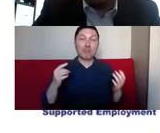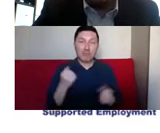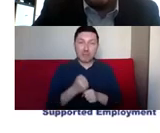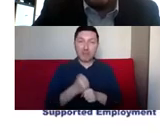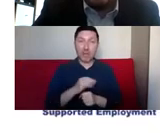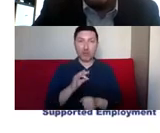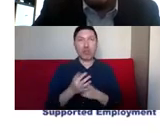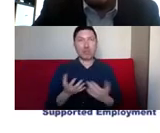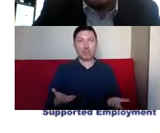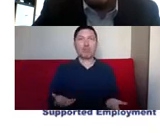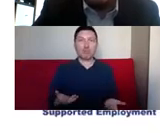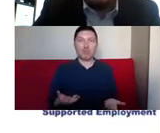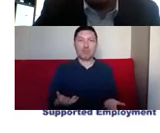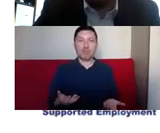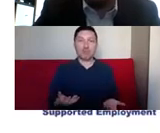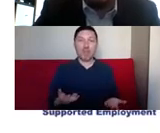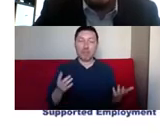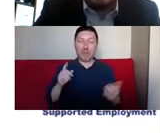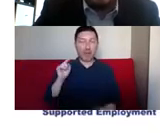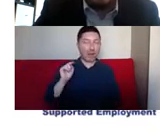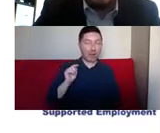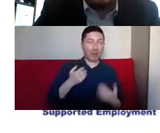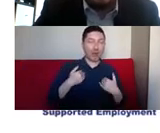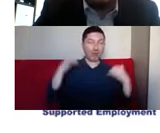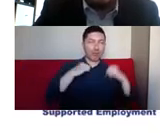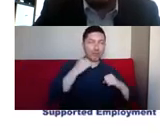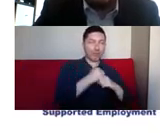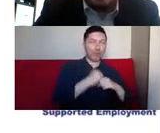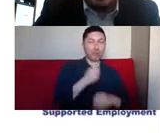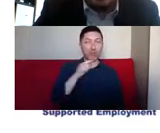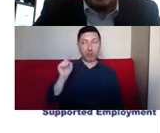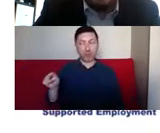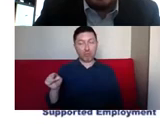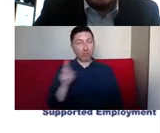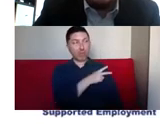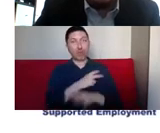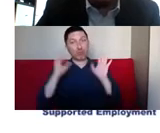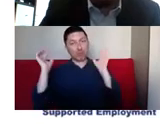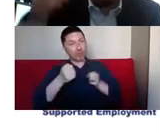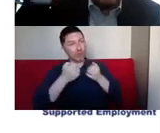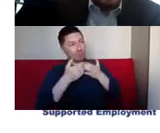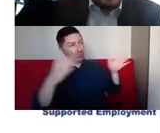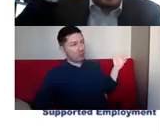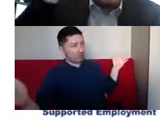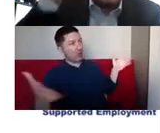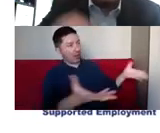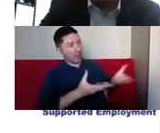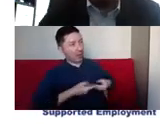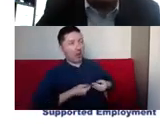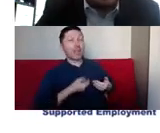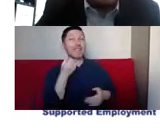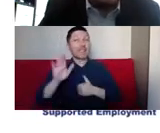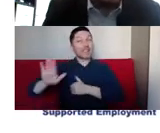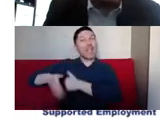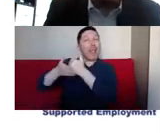we approach them with our supported employment services. It's about communication and reducing barriers and